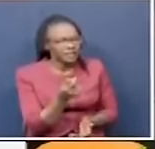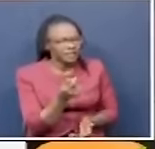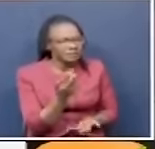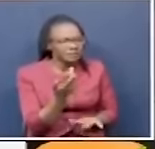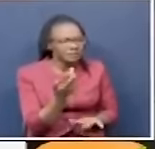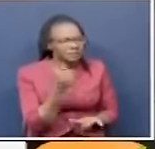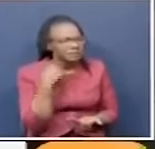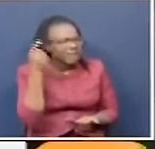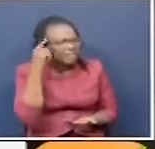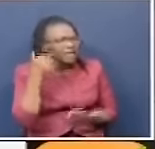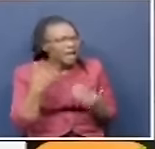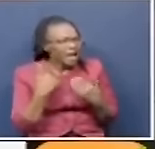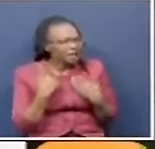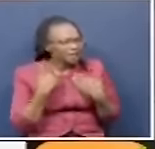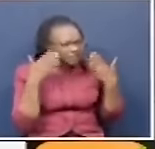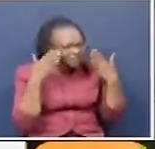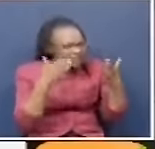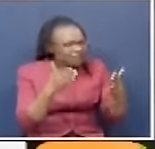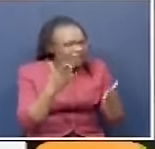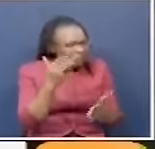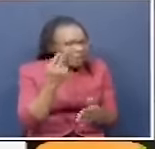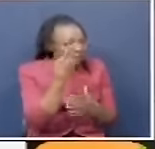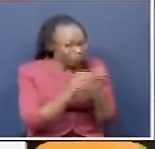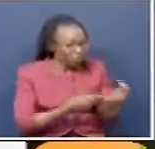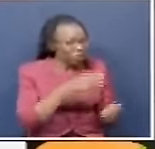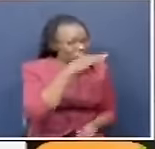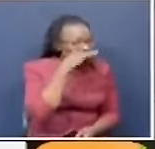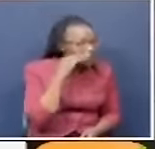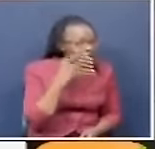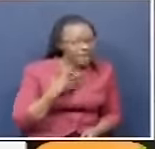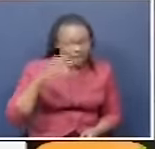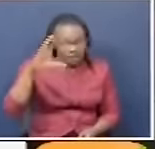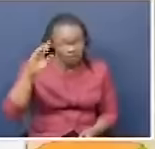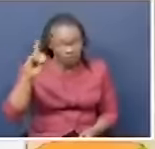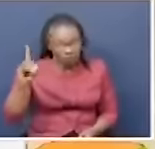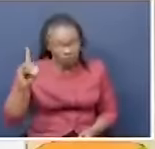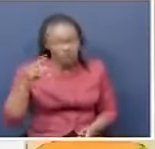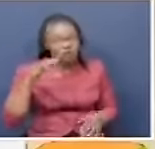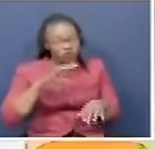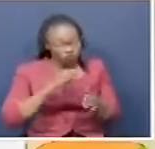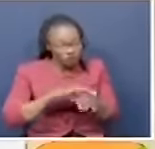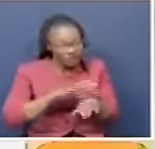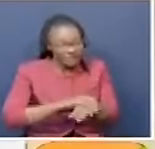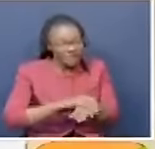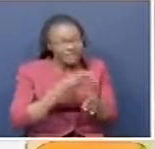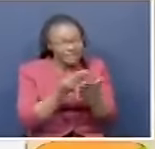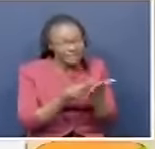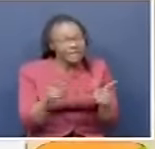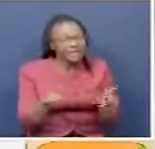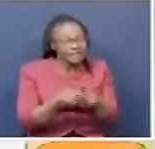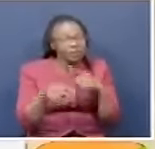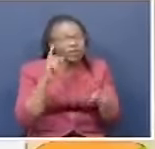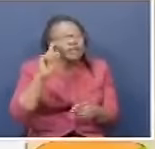there is a determination by, you know, both Musalia and CORD to take the ticket and win as a first